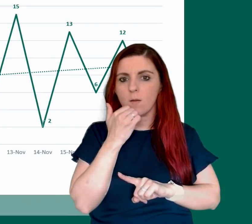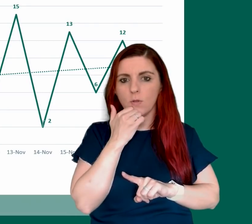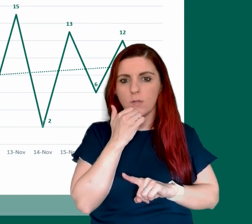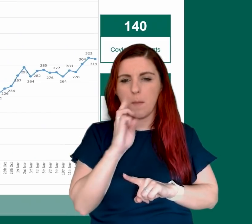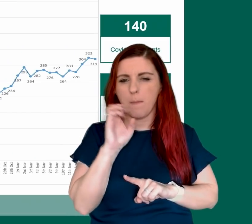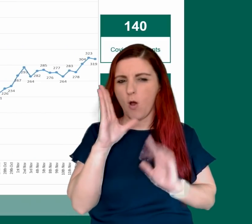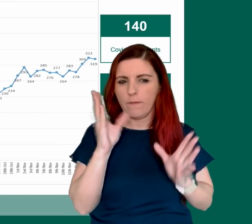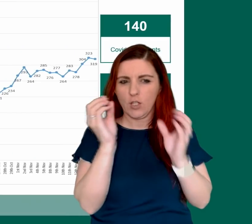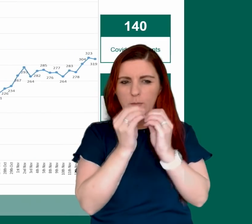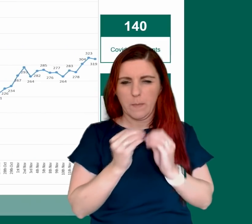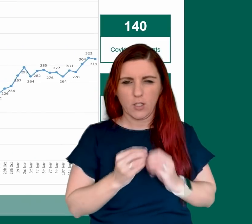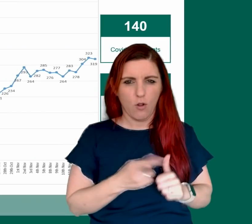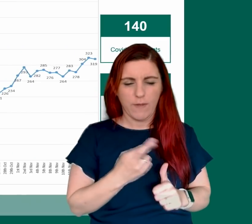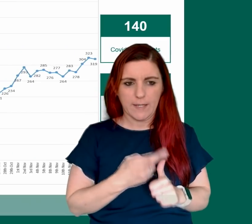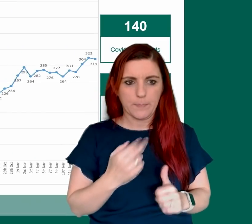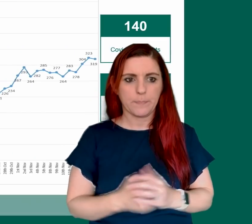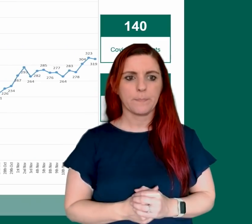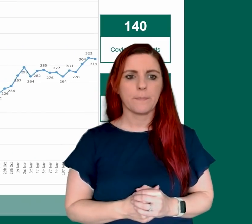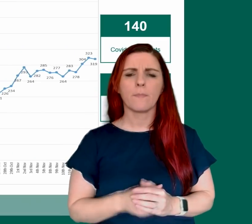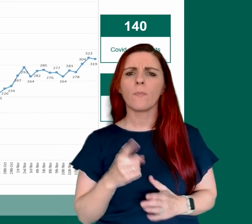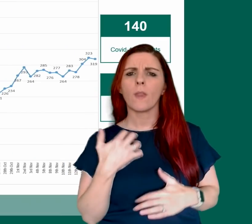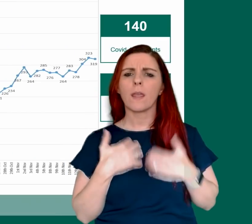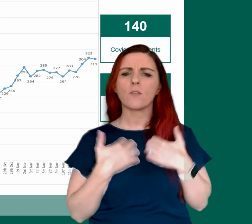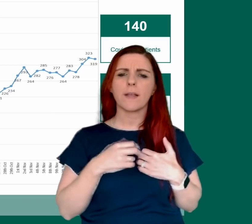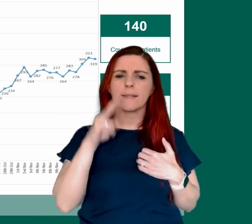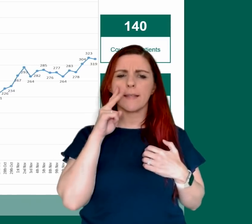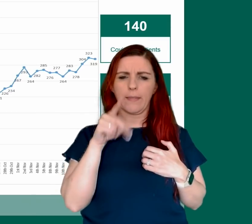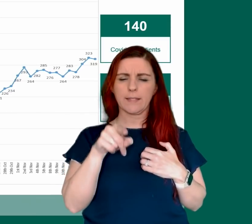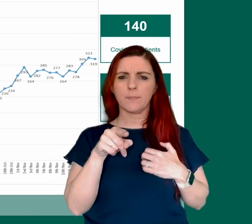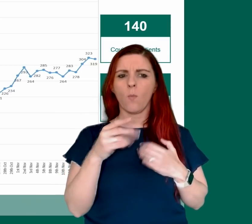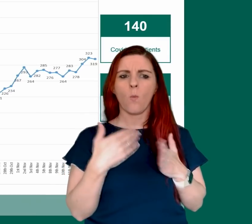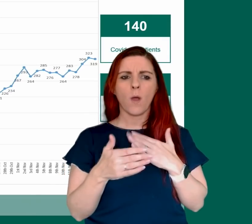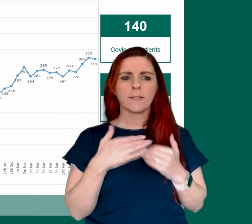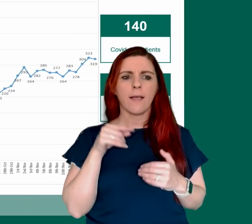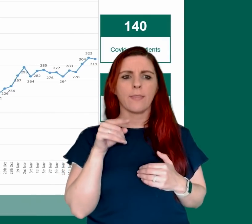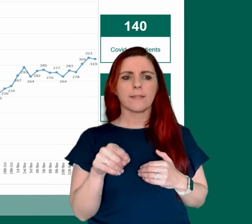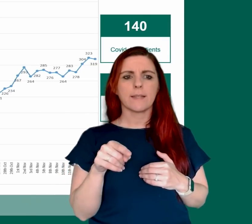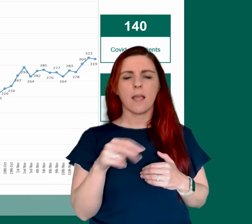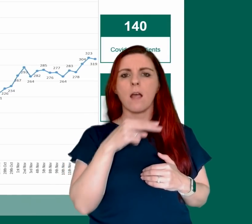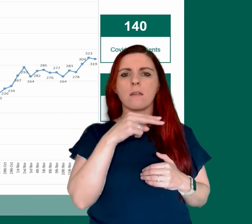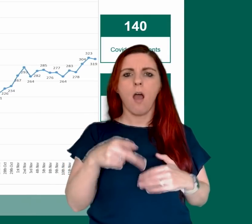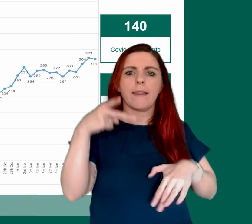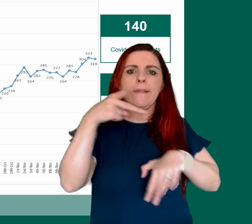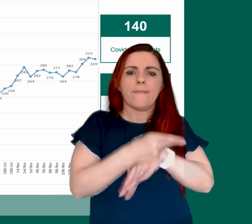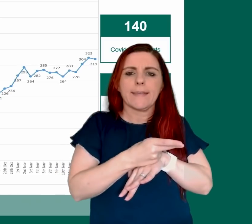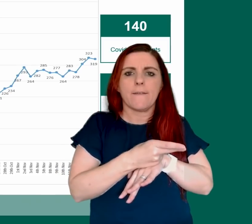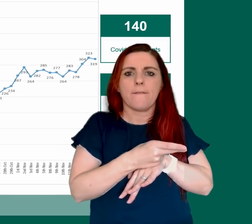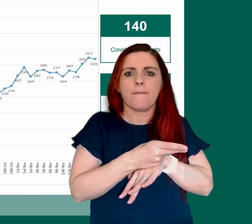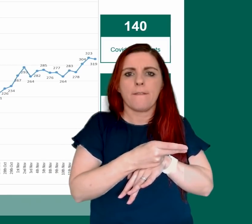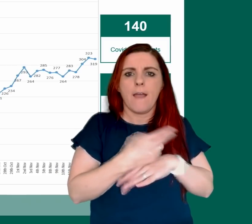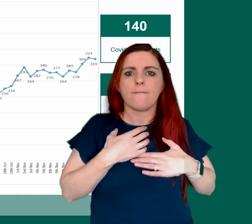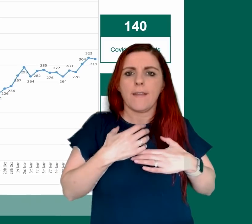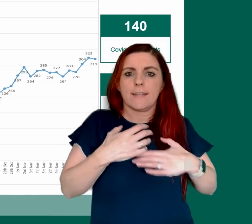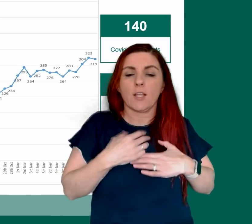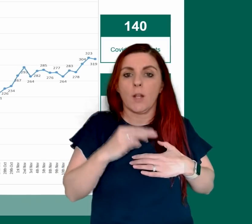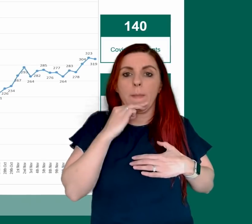a lot of this. Also interesting to see this graph here, which is our non-invasive ventilation, so high flow oxygen. This for people who are not in